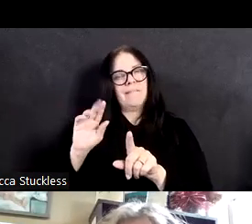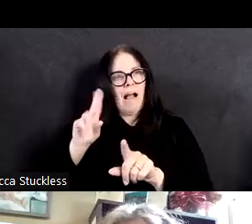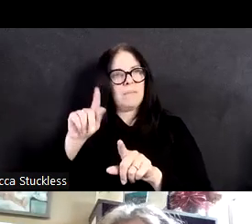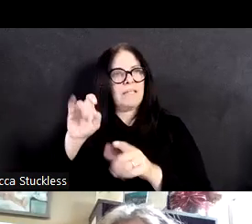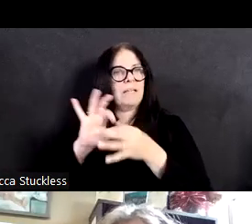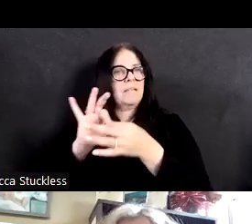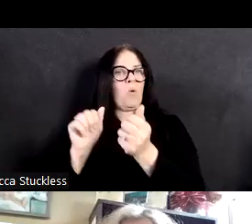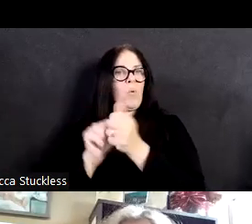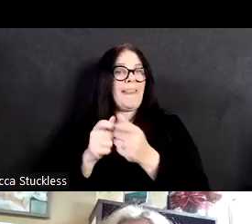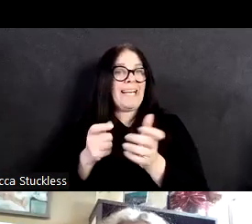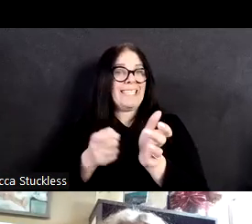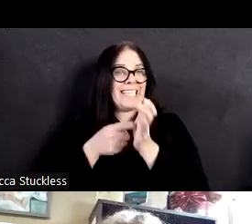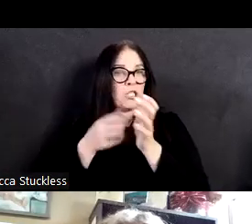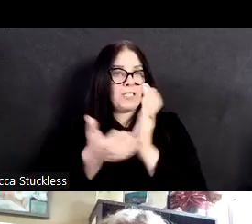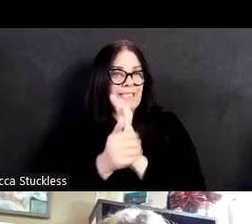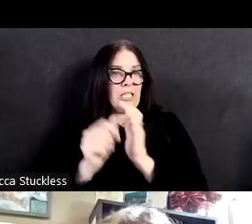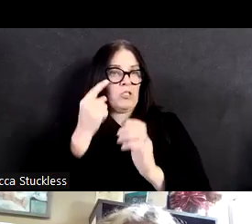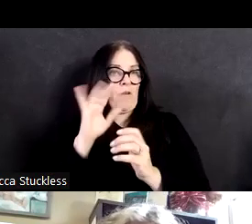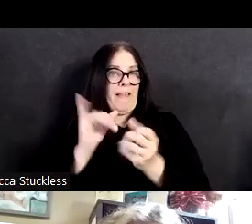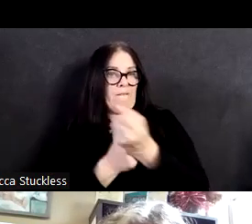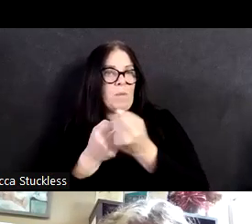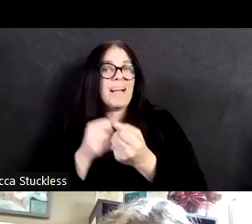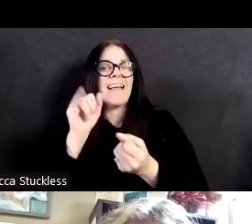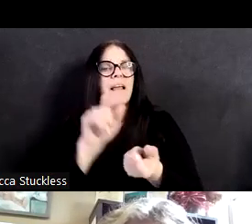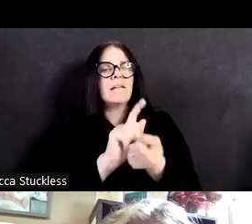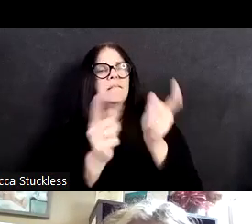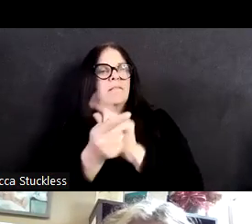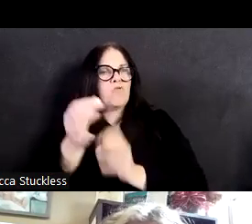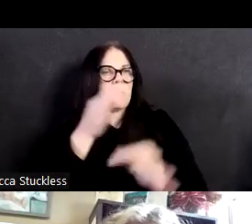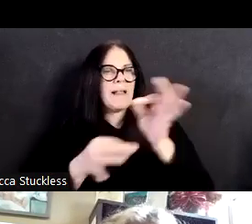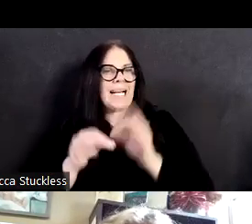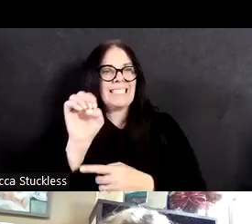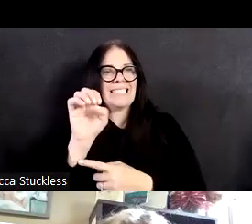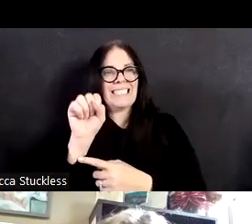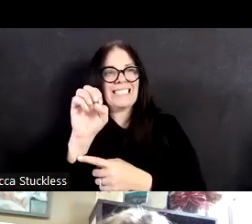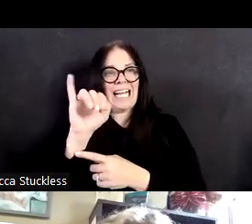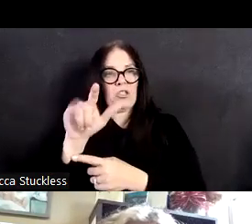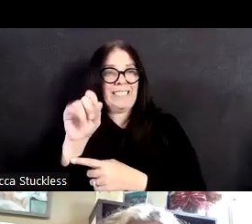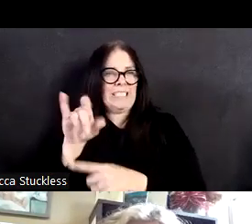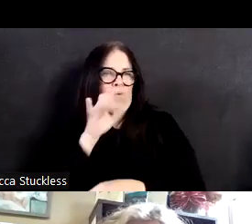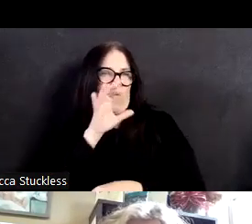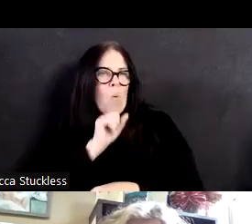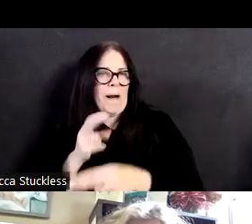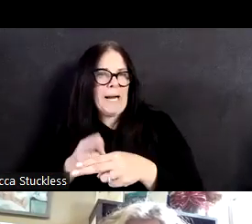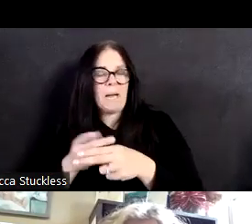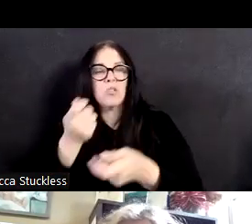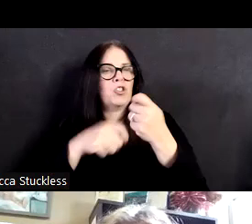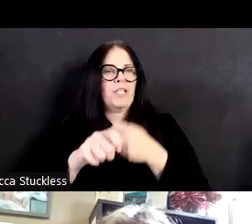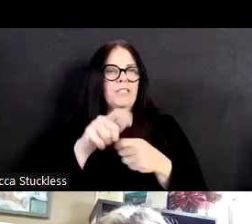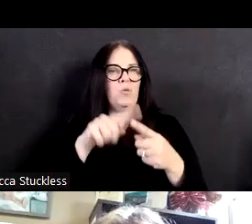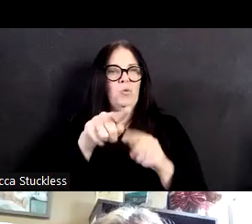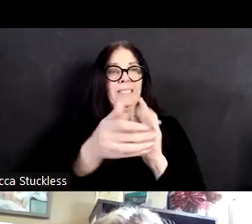which replaced the Essential Skills framework. So as you can see by these statistics, it is